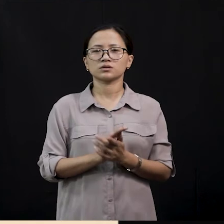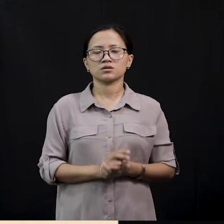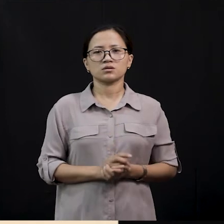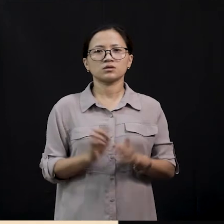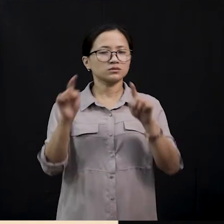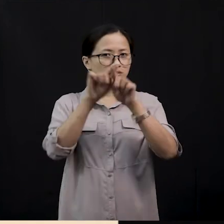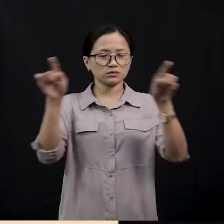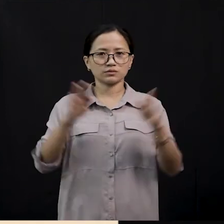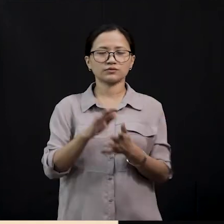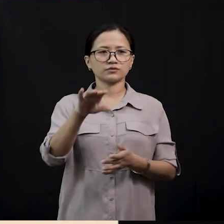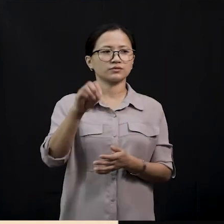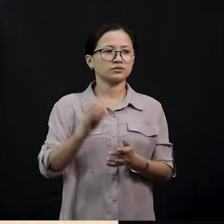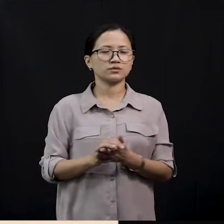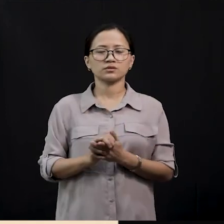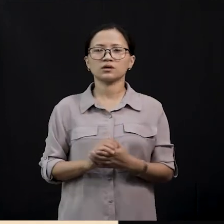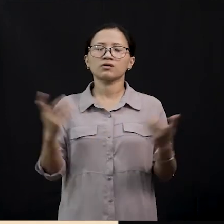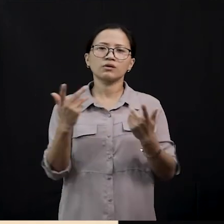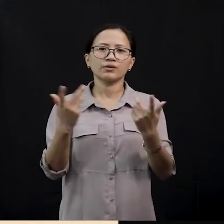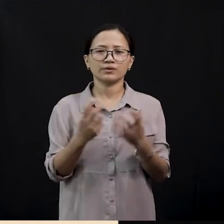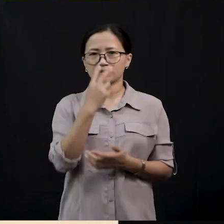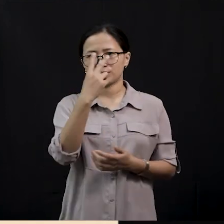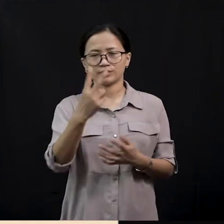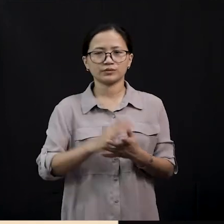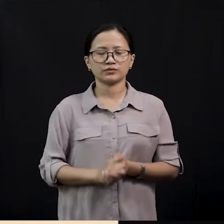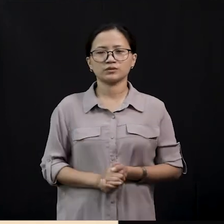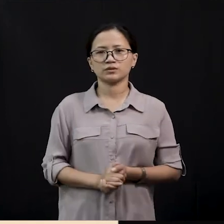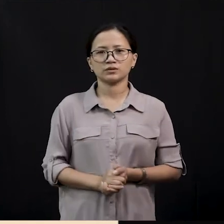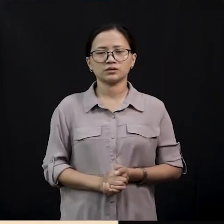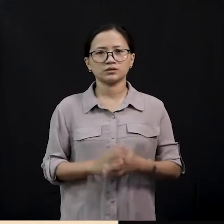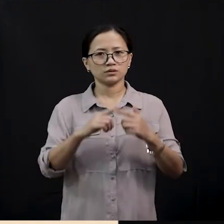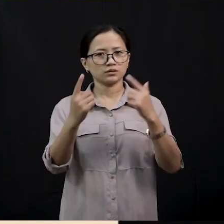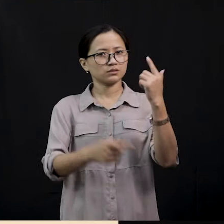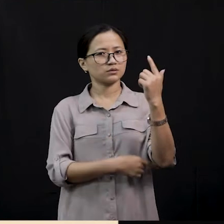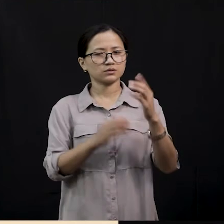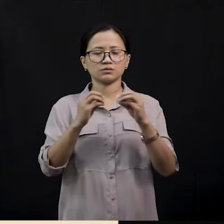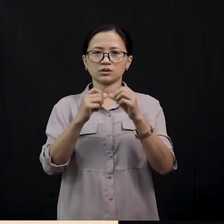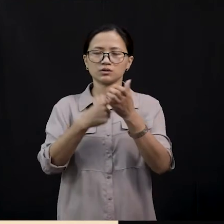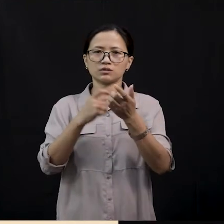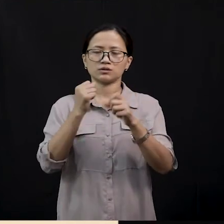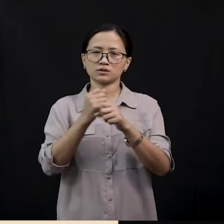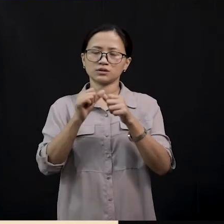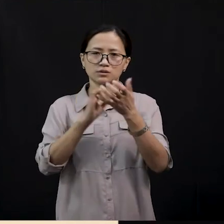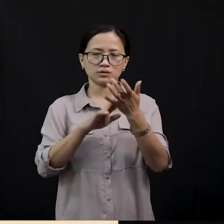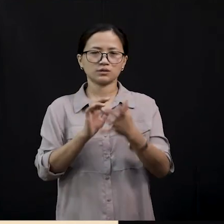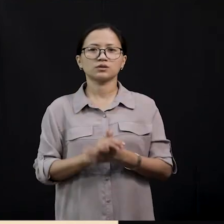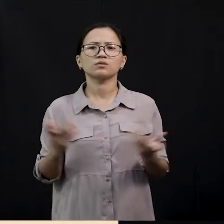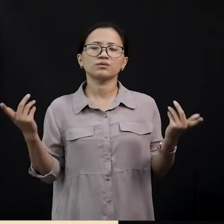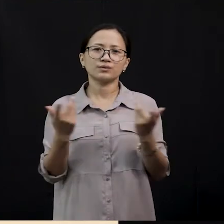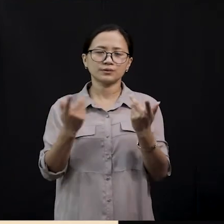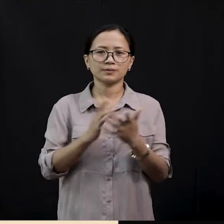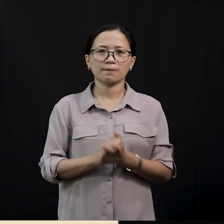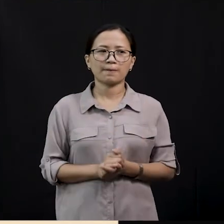we found that he had found what he was looking for in the last bargain. Now, in the last bargain, what